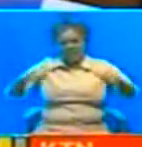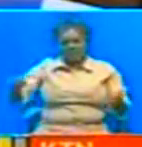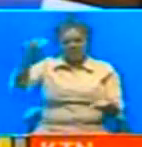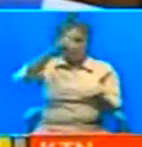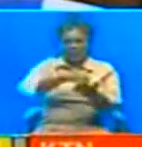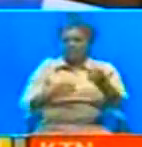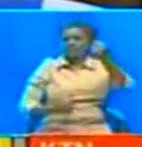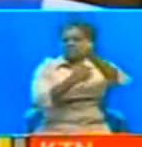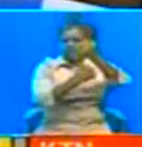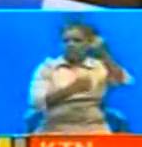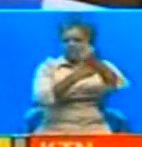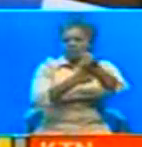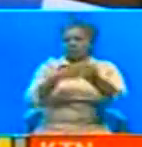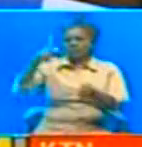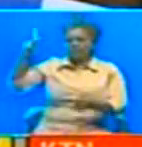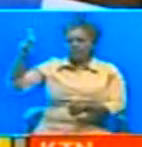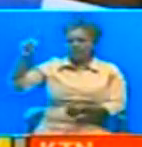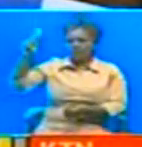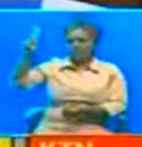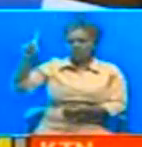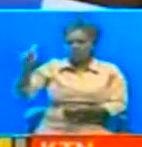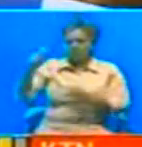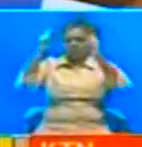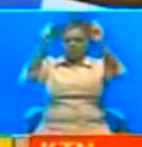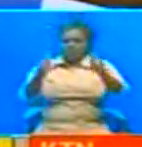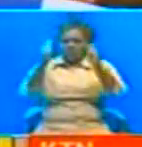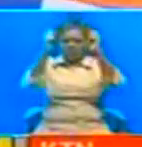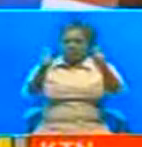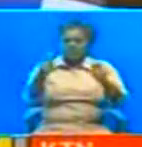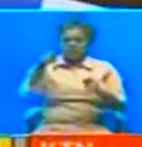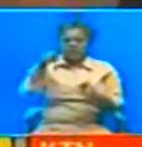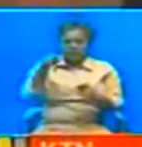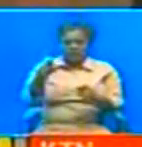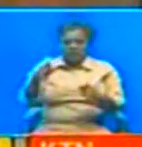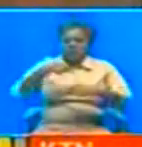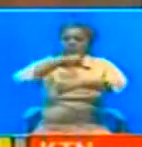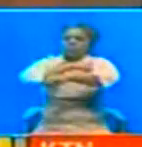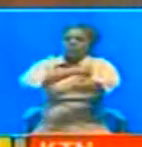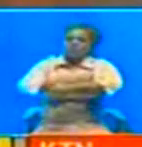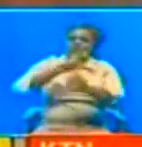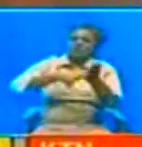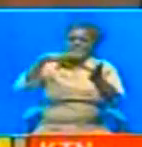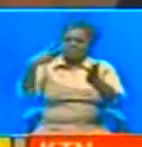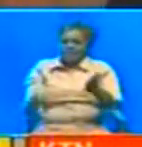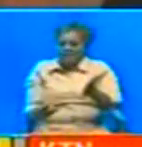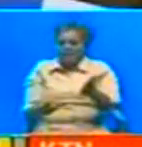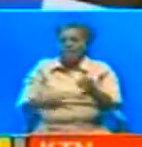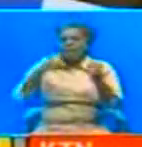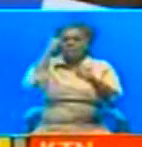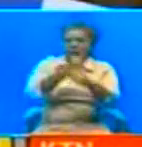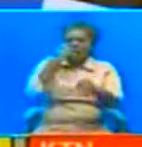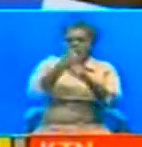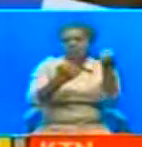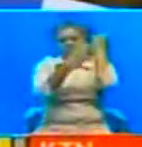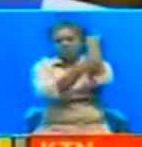going to support teacher strikes in this country. We shall never, because they are counterproductive. Schools are failing, mashule yetu yanafanya vibaya. We had